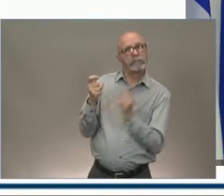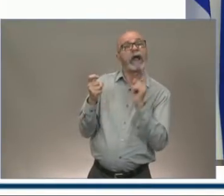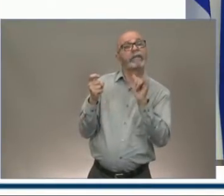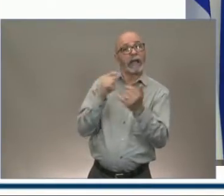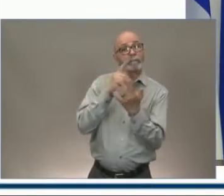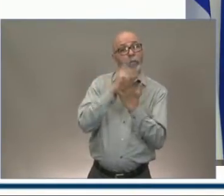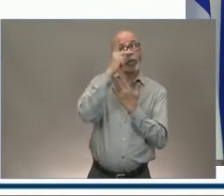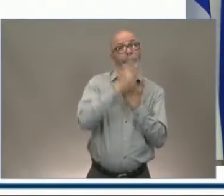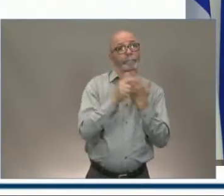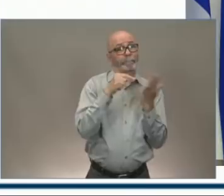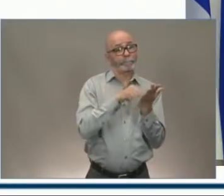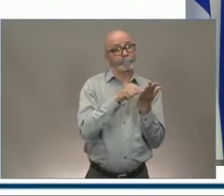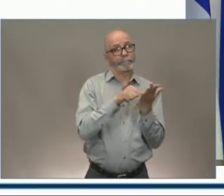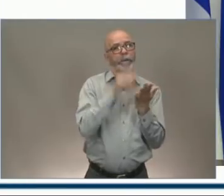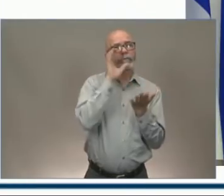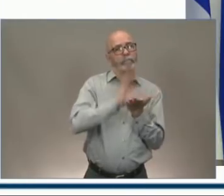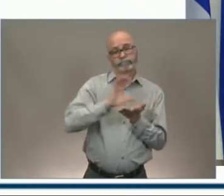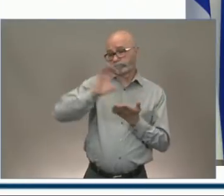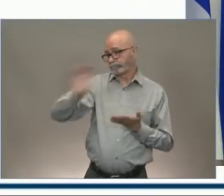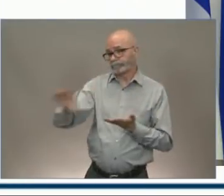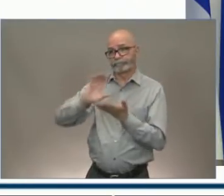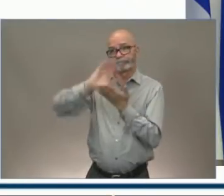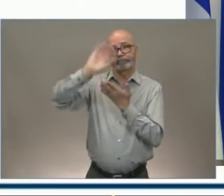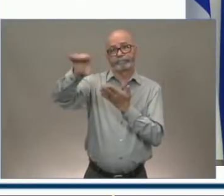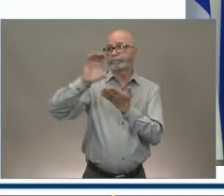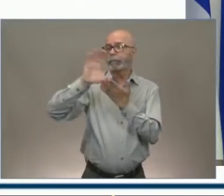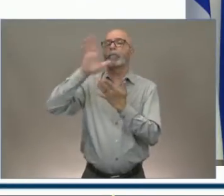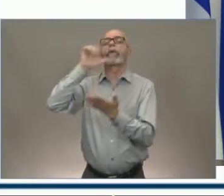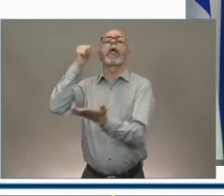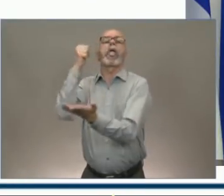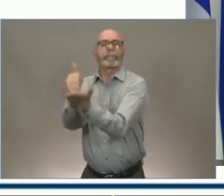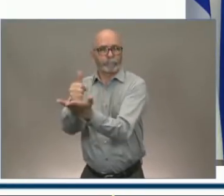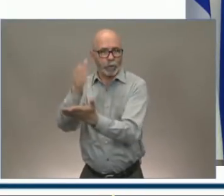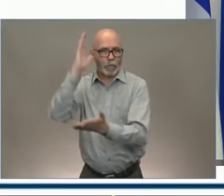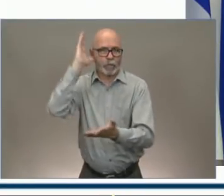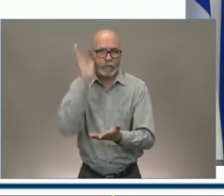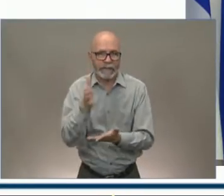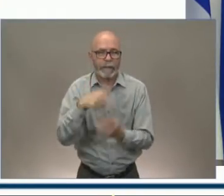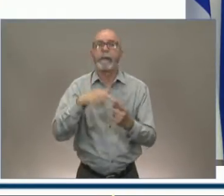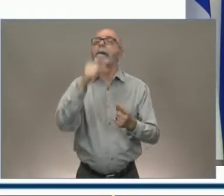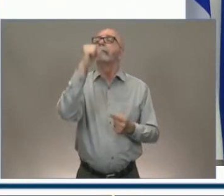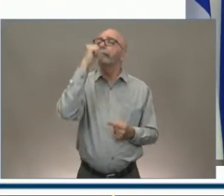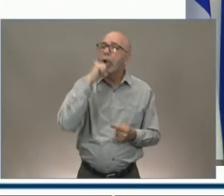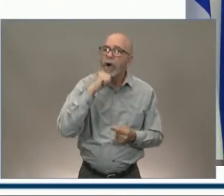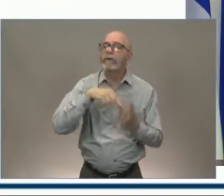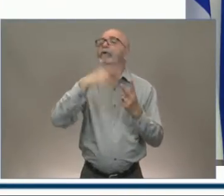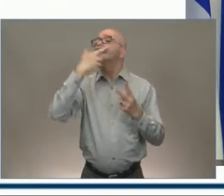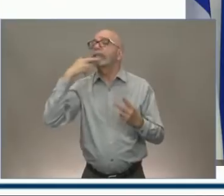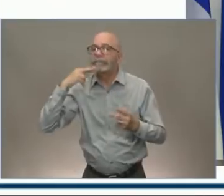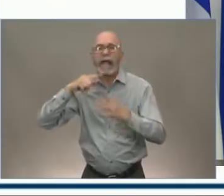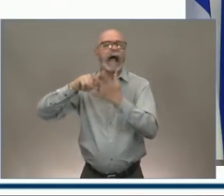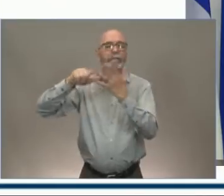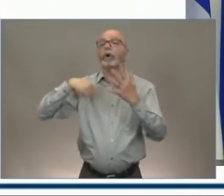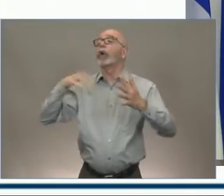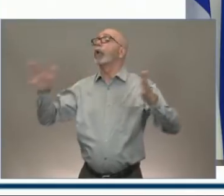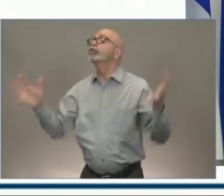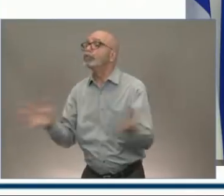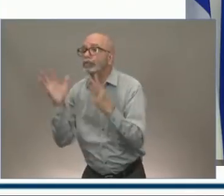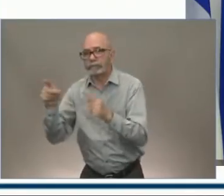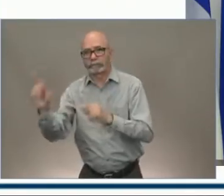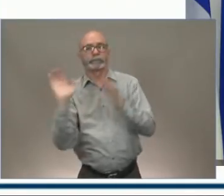to benefit all those restaurants that you're speaking of. I would encourage them to reach out to the Department of Business if there